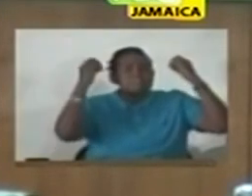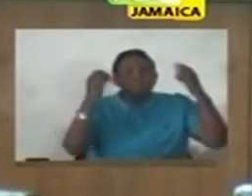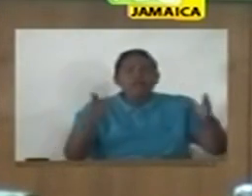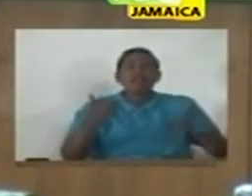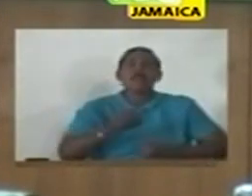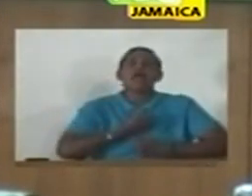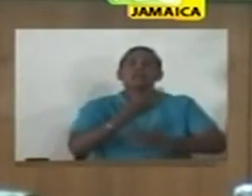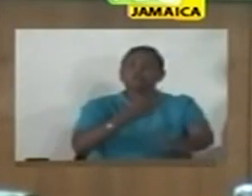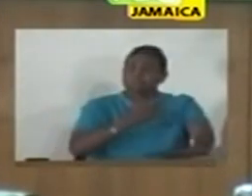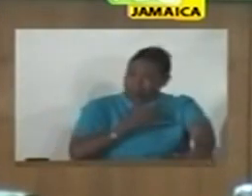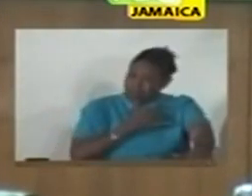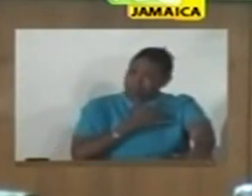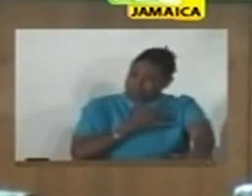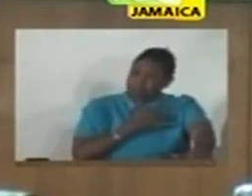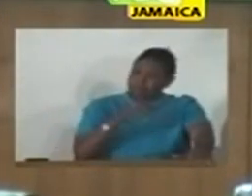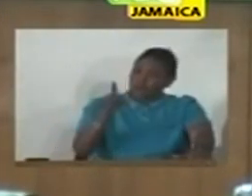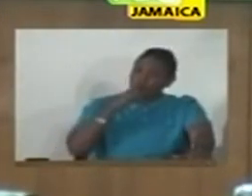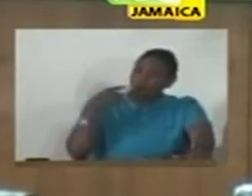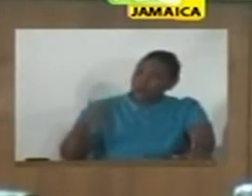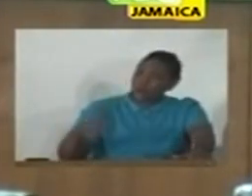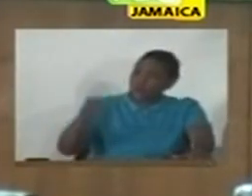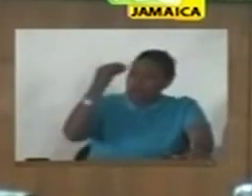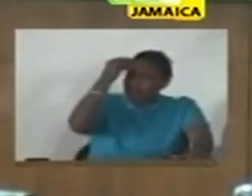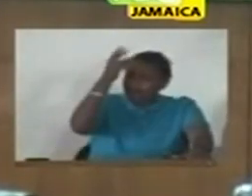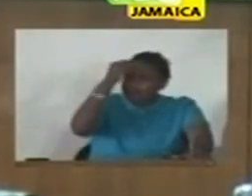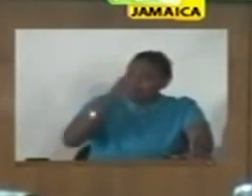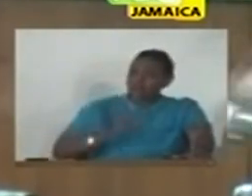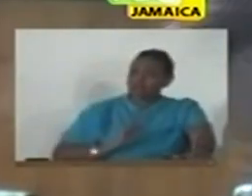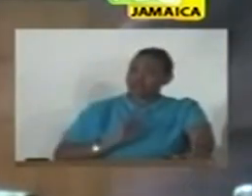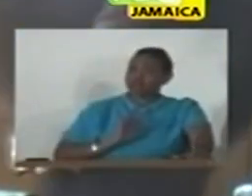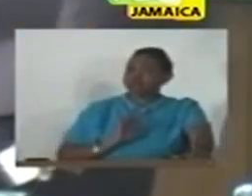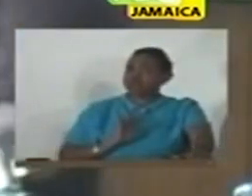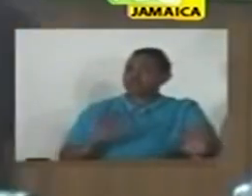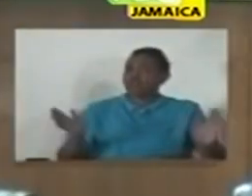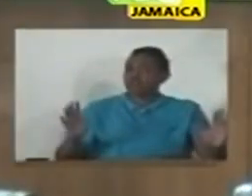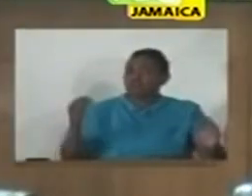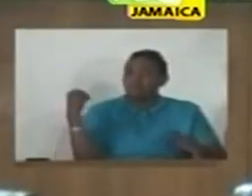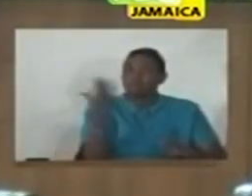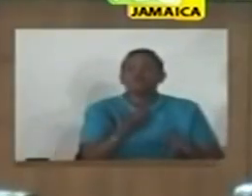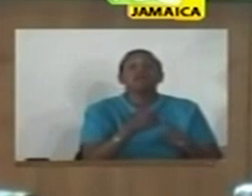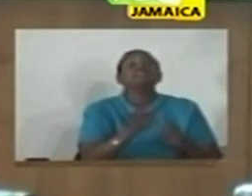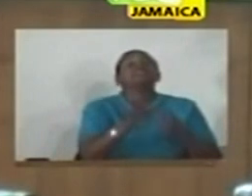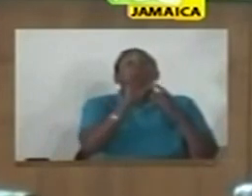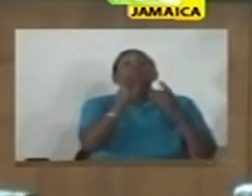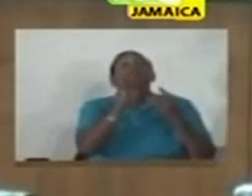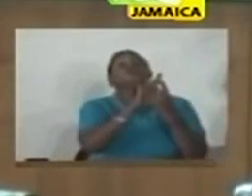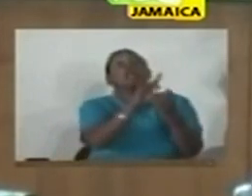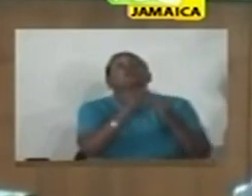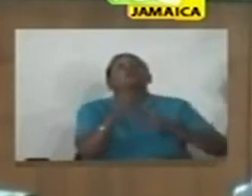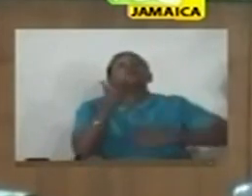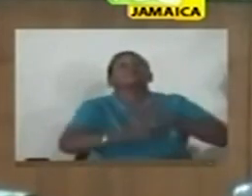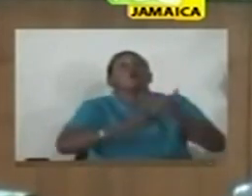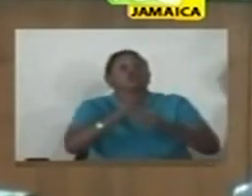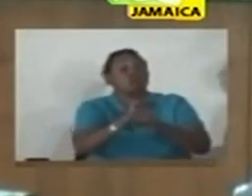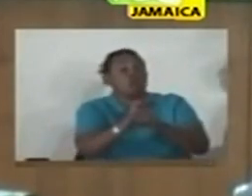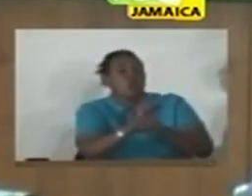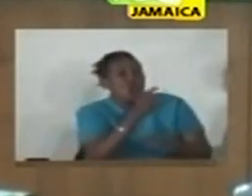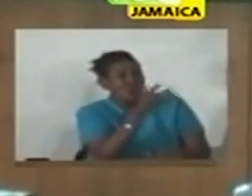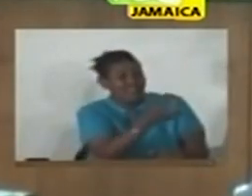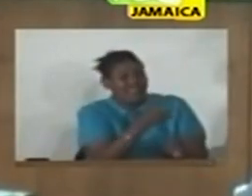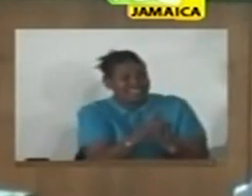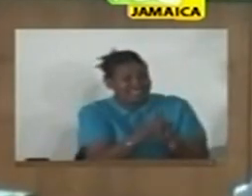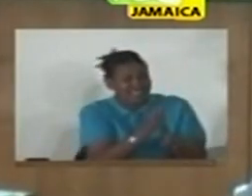expressed appreciation for the wealth of information provided, especially in relation to due process in the workplace,